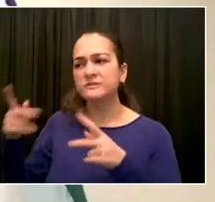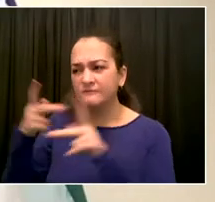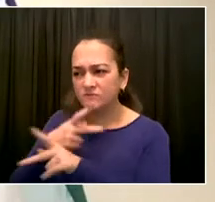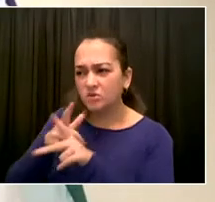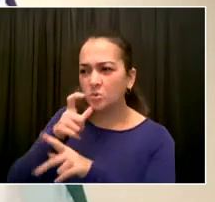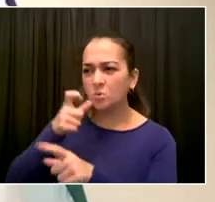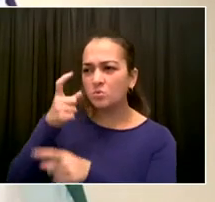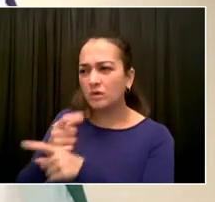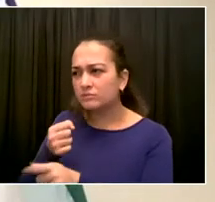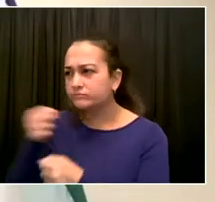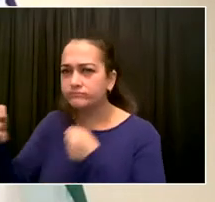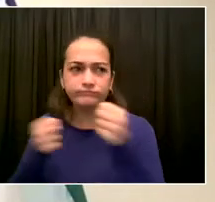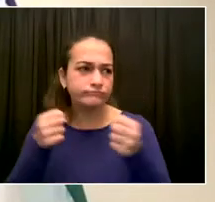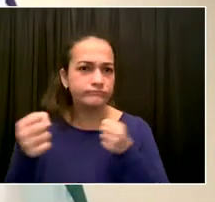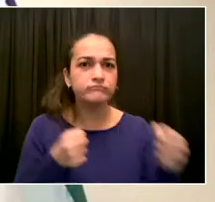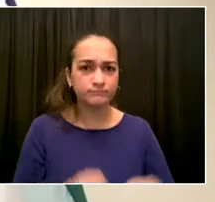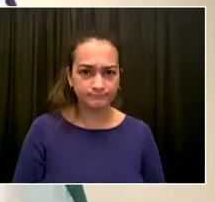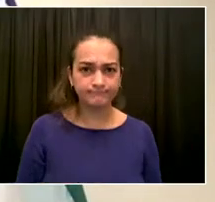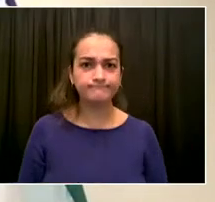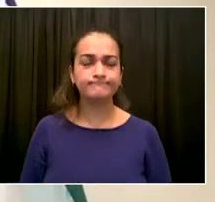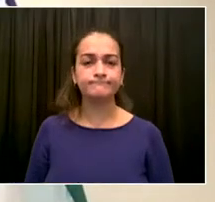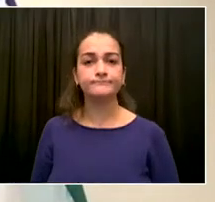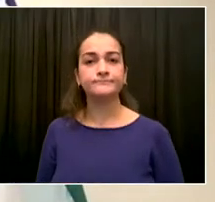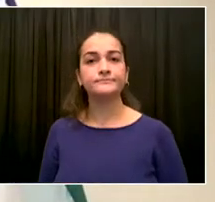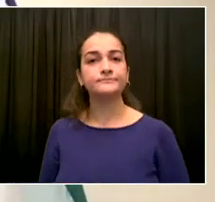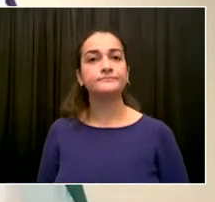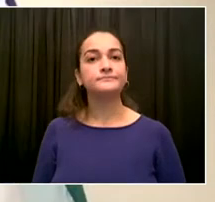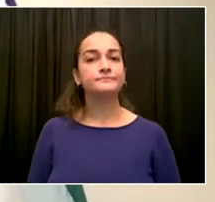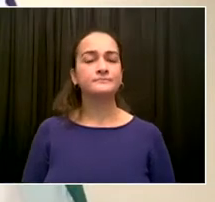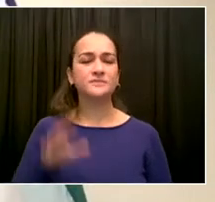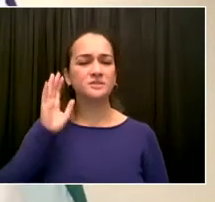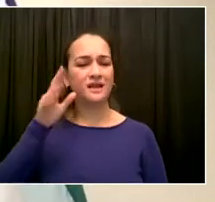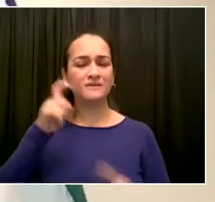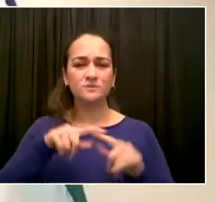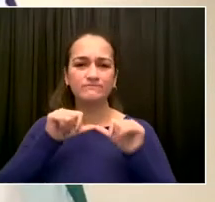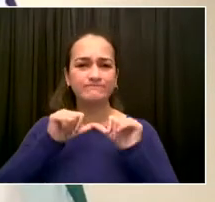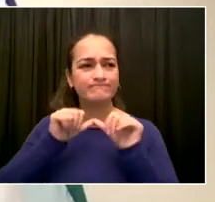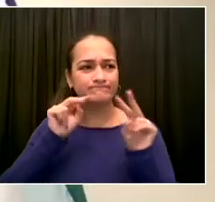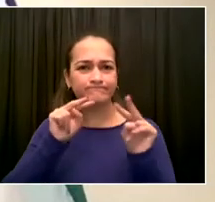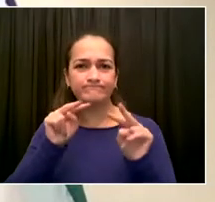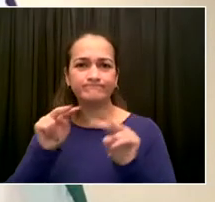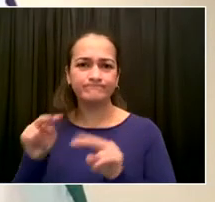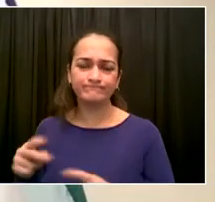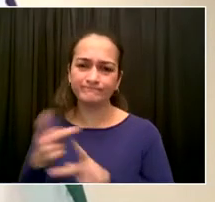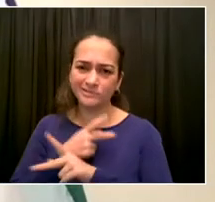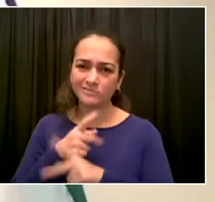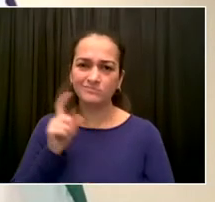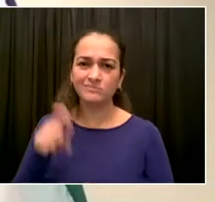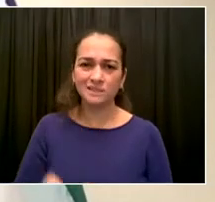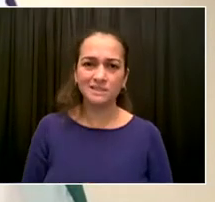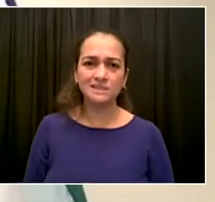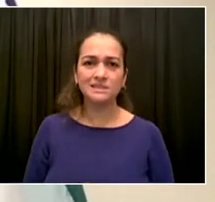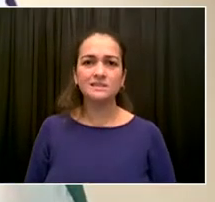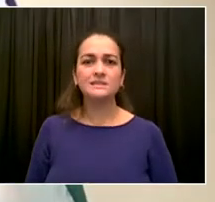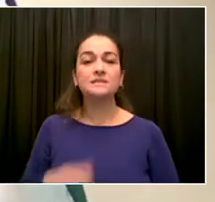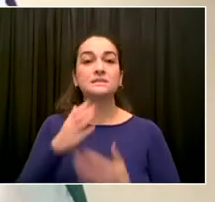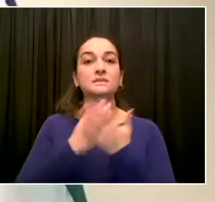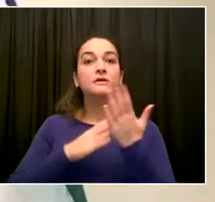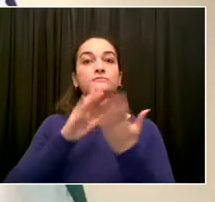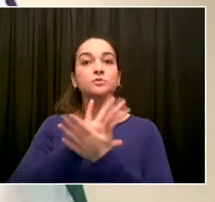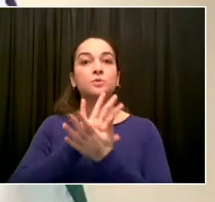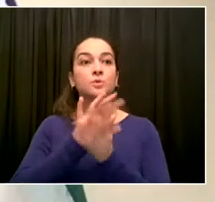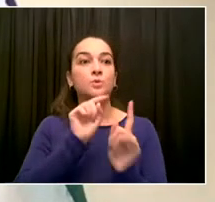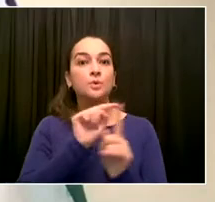of the schools that we may see some issues at. I said it earlier, the mayor stated it as well. If we have to tap into some of